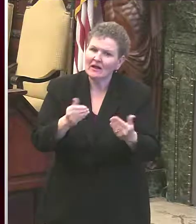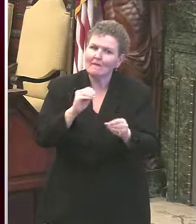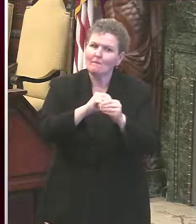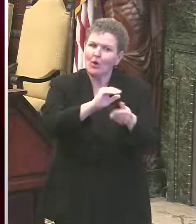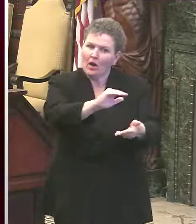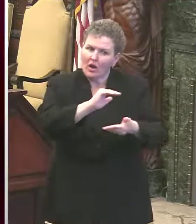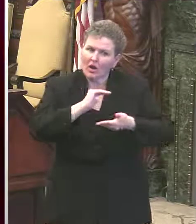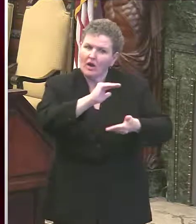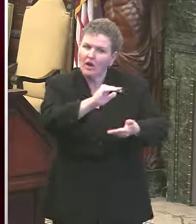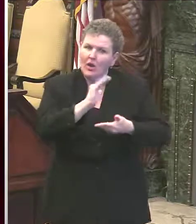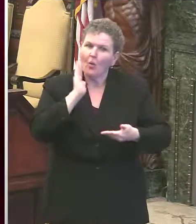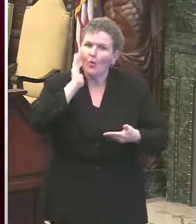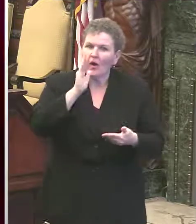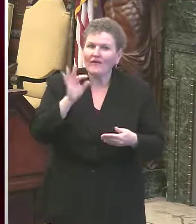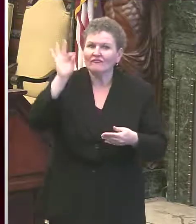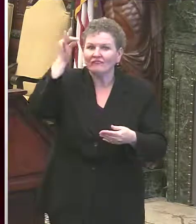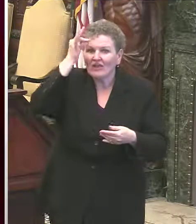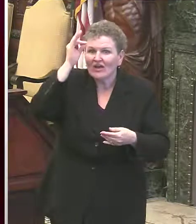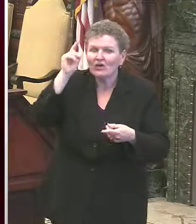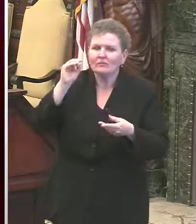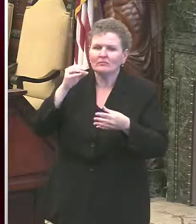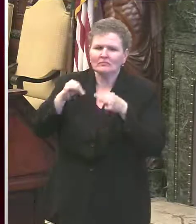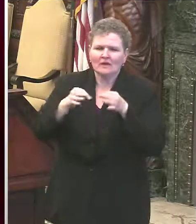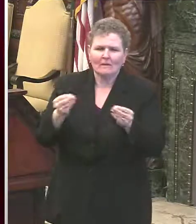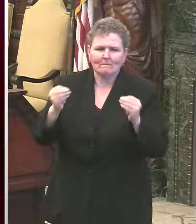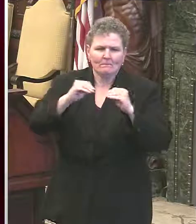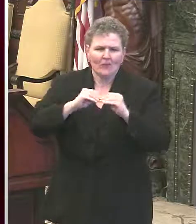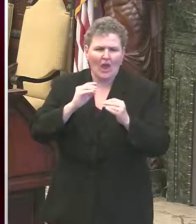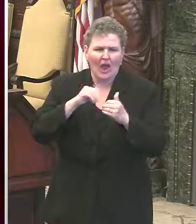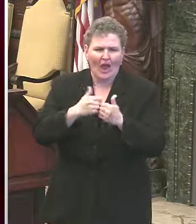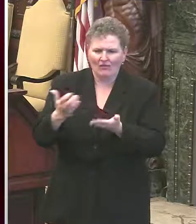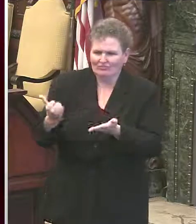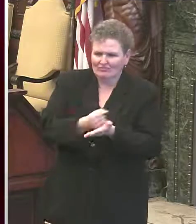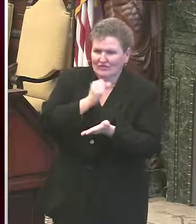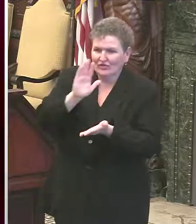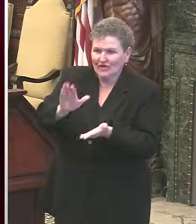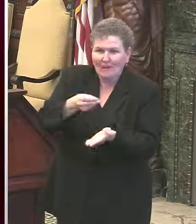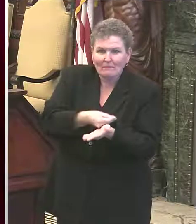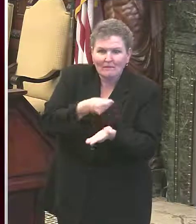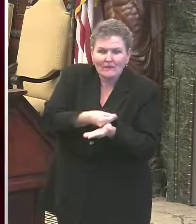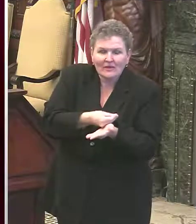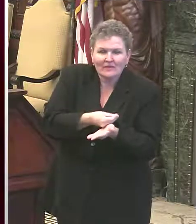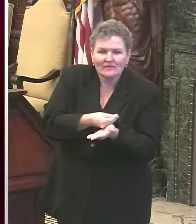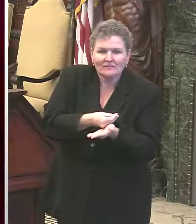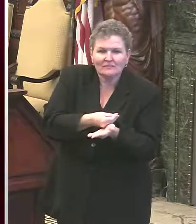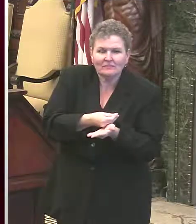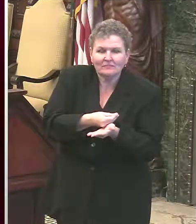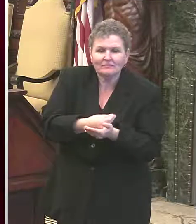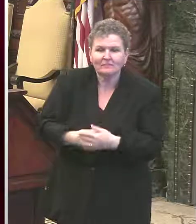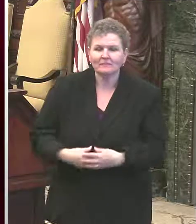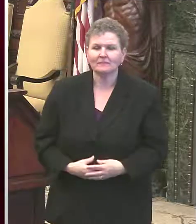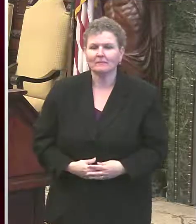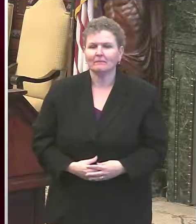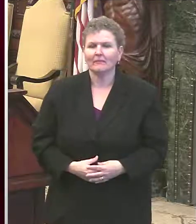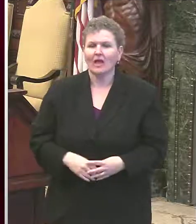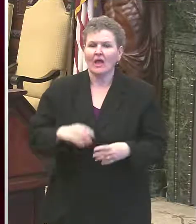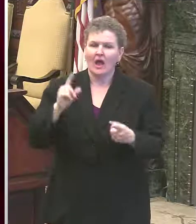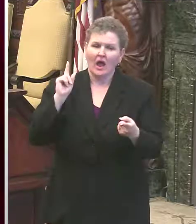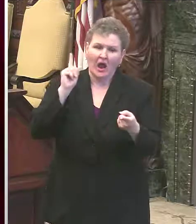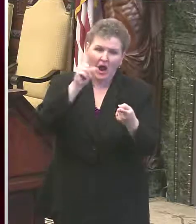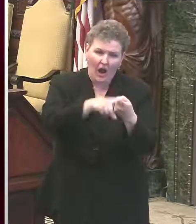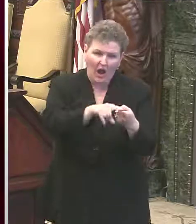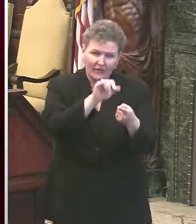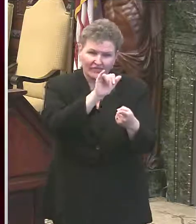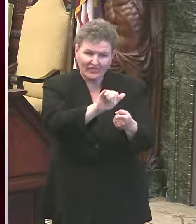instructions coming from the federal government about how to claim these benefits without a full tax filing. But in the meantime, the primary way